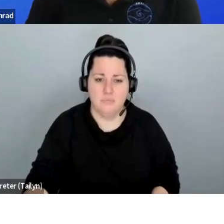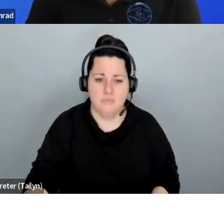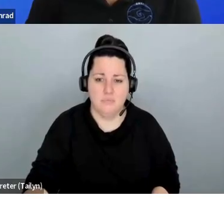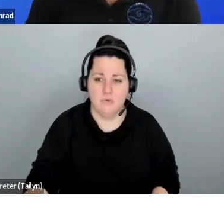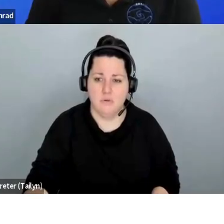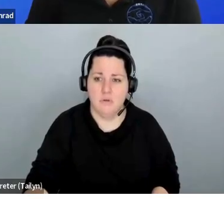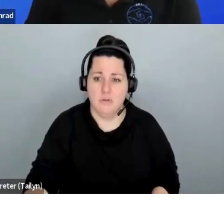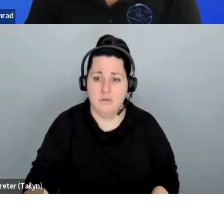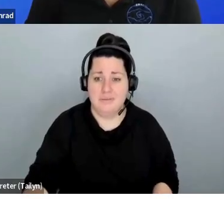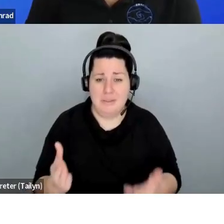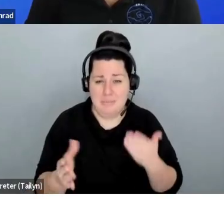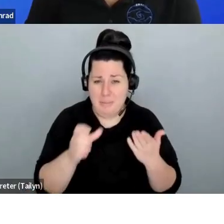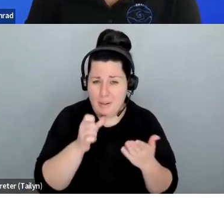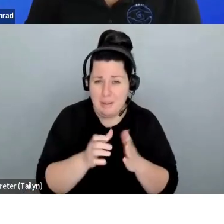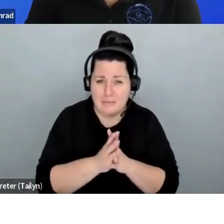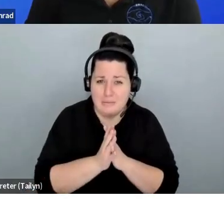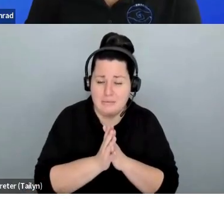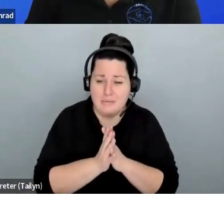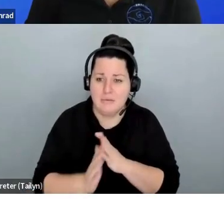Maybe not.